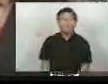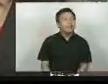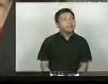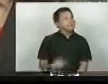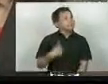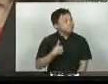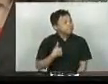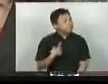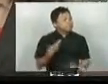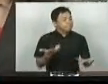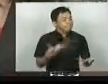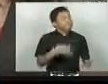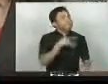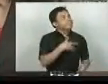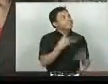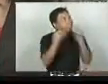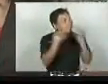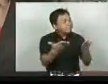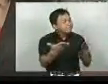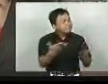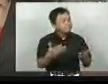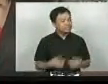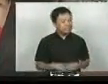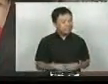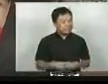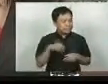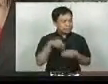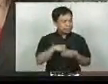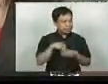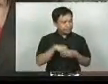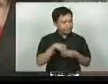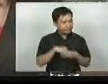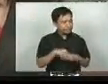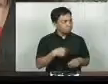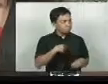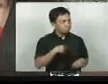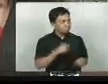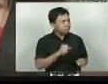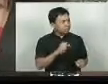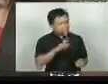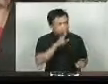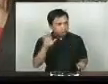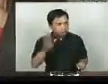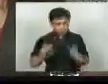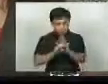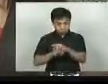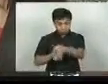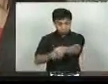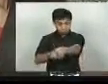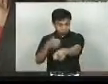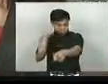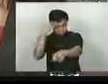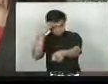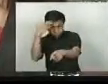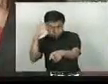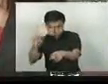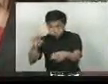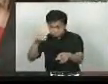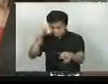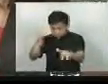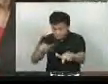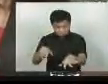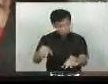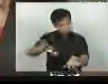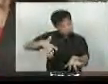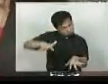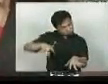I should be thankful because I have this gift of assuring even the one who doesn't know how to use it